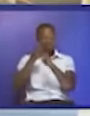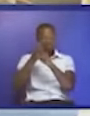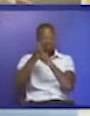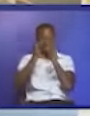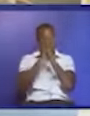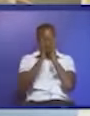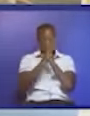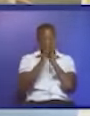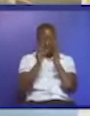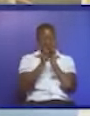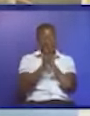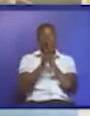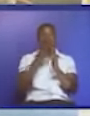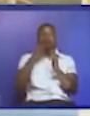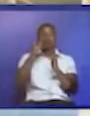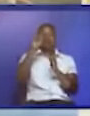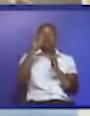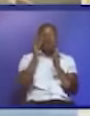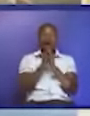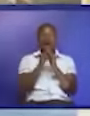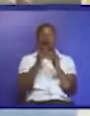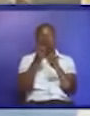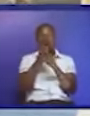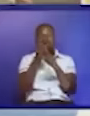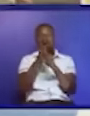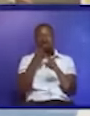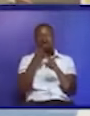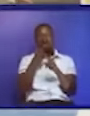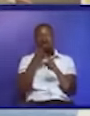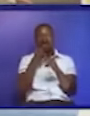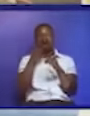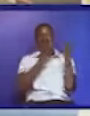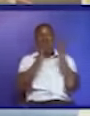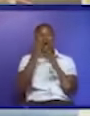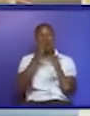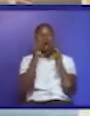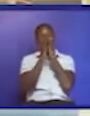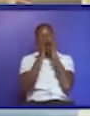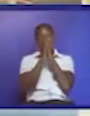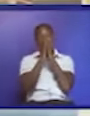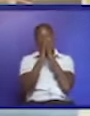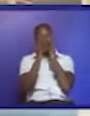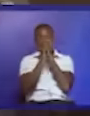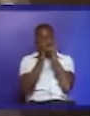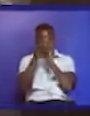and begin to decree. Open your mouth and begin to decree.